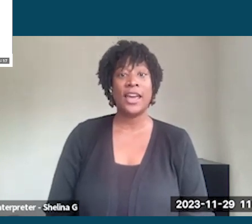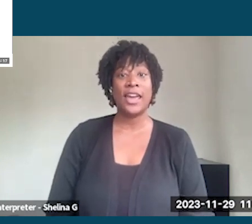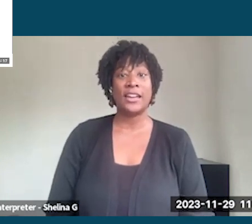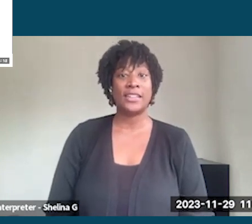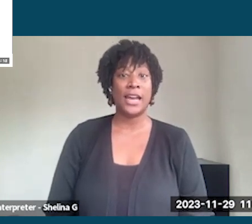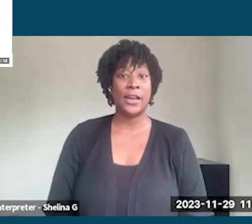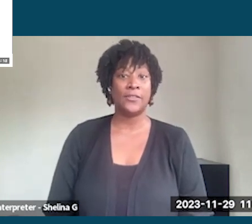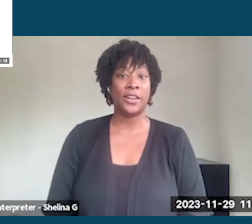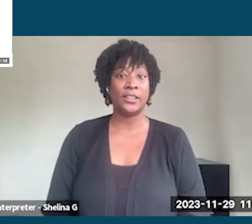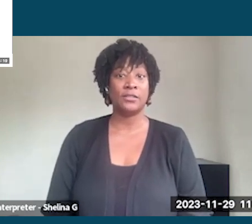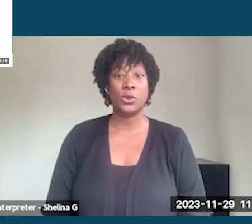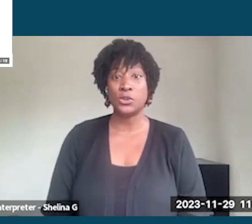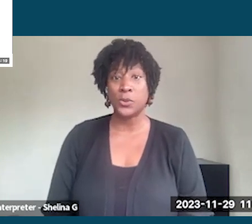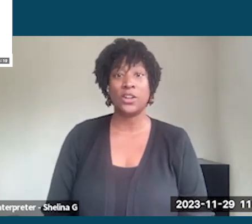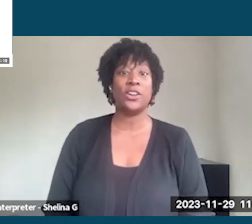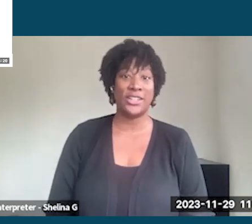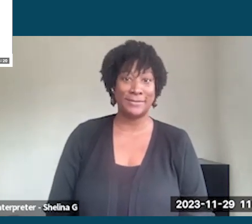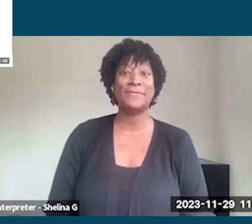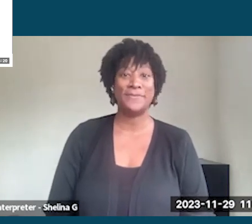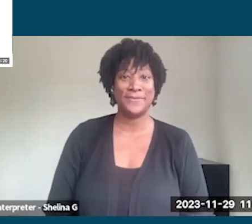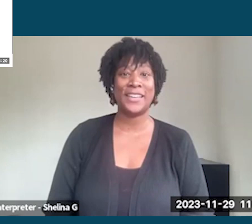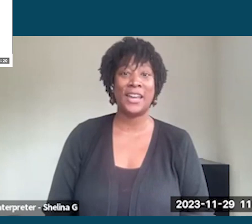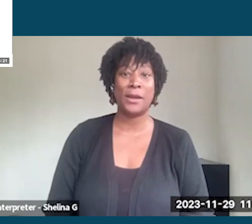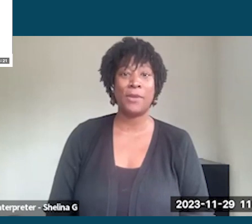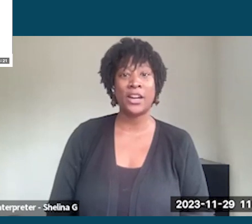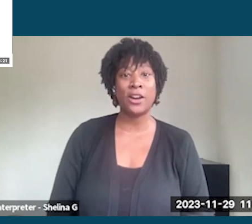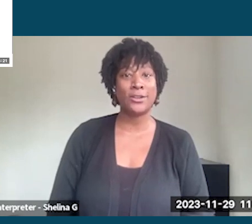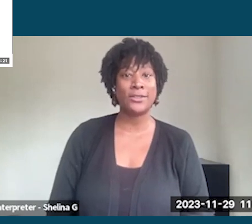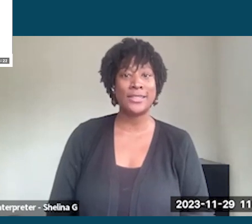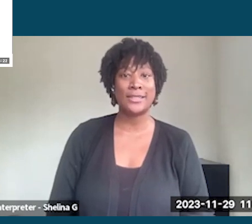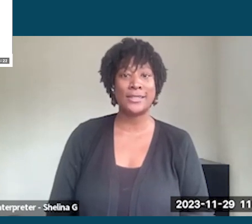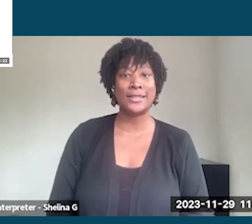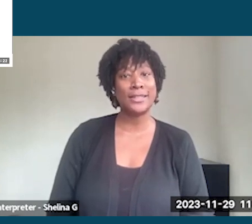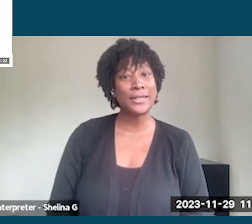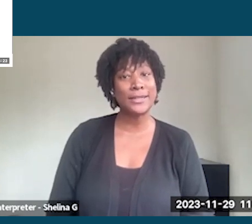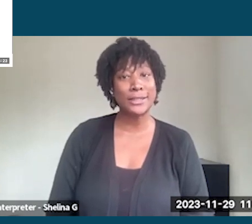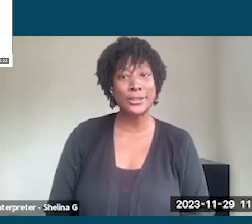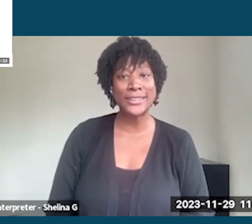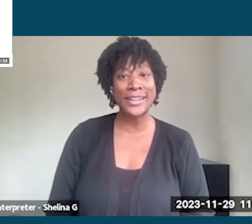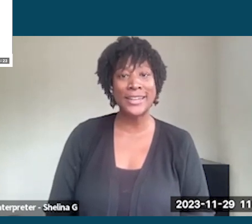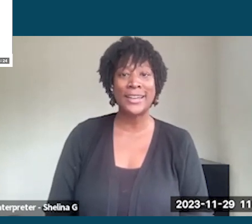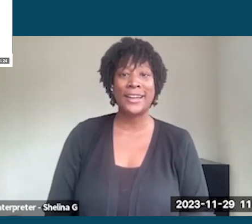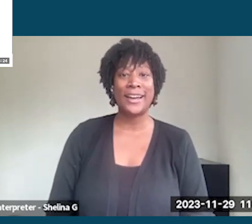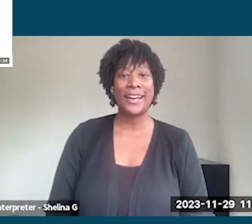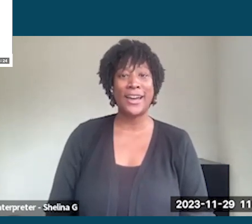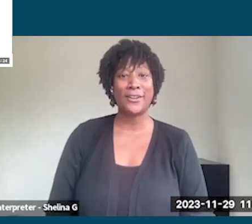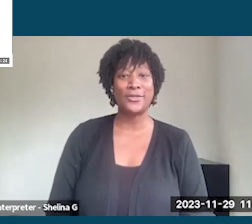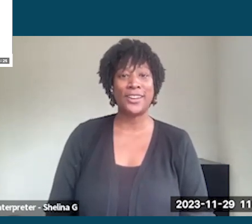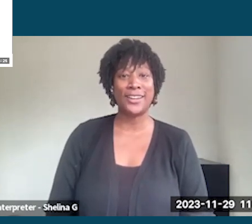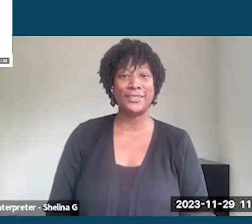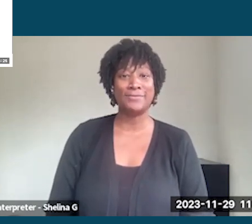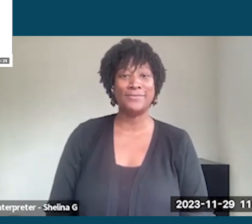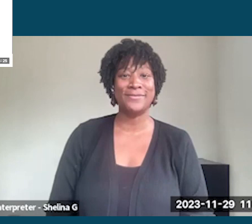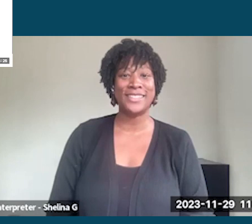earrings, and I have a gold sweater on. And my background is a little bit cluttered today. I